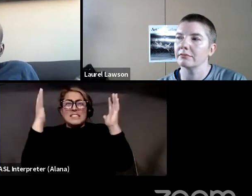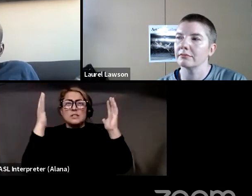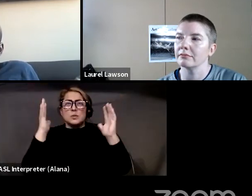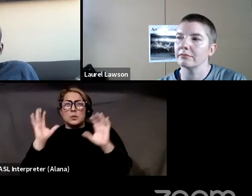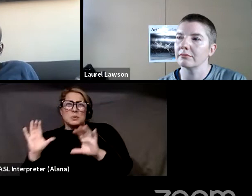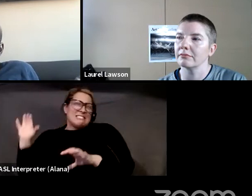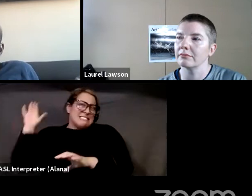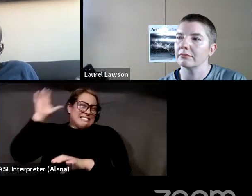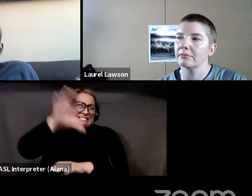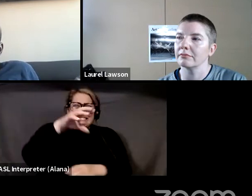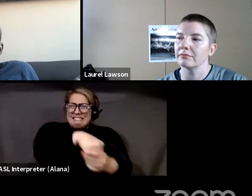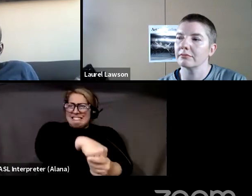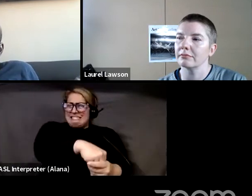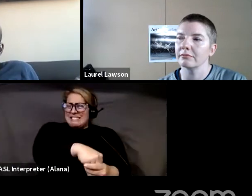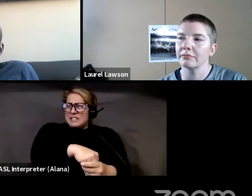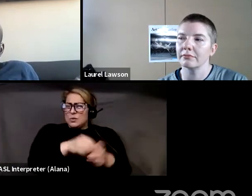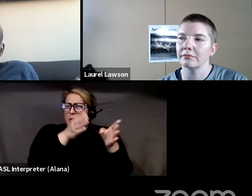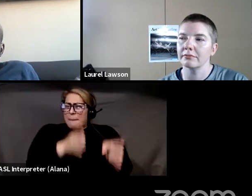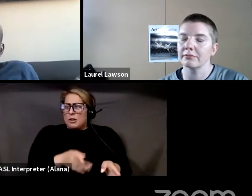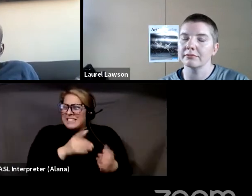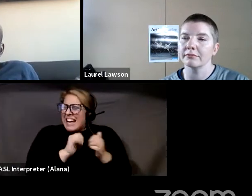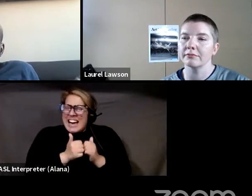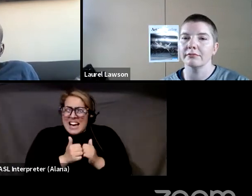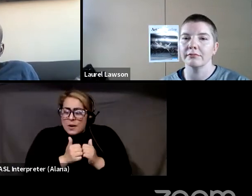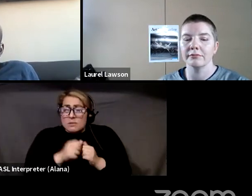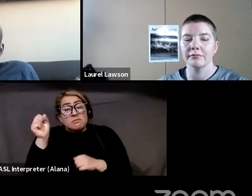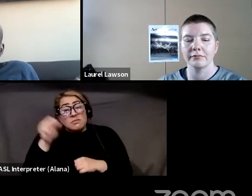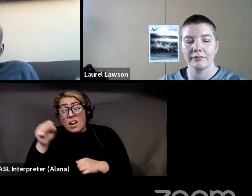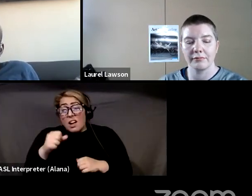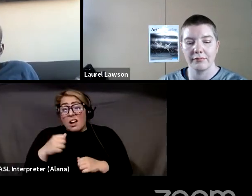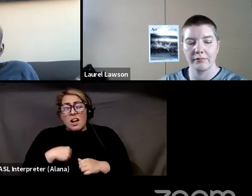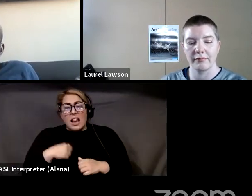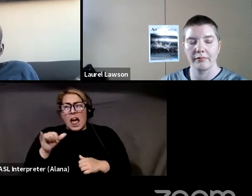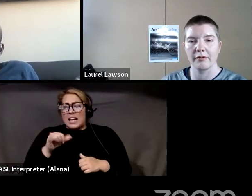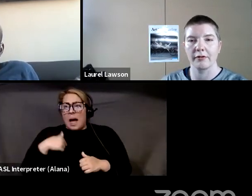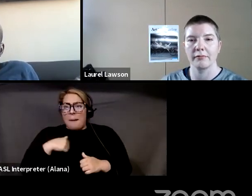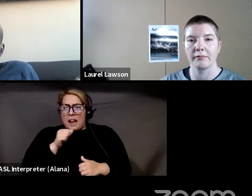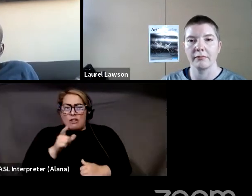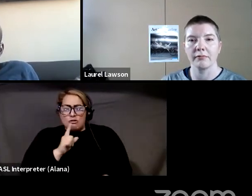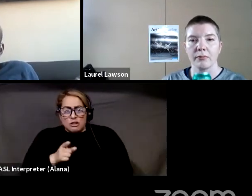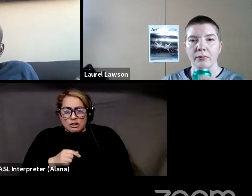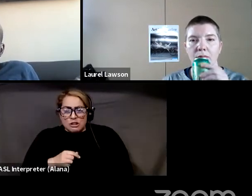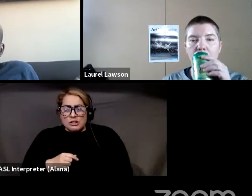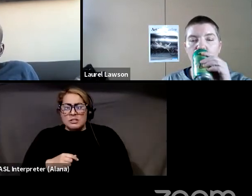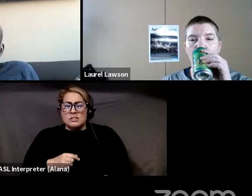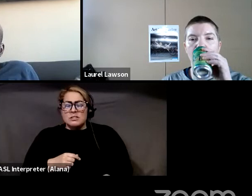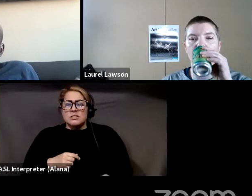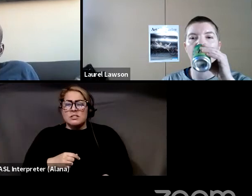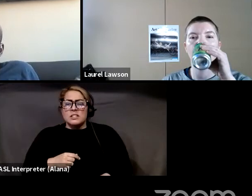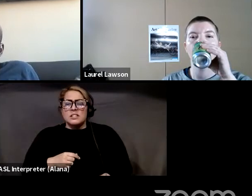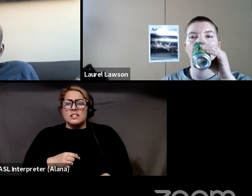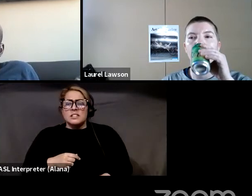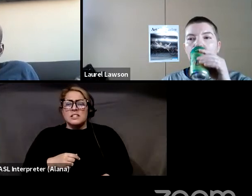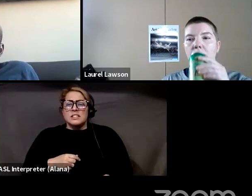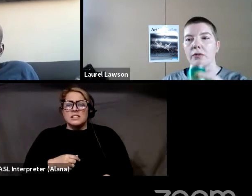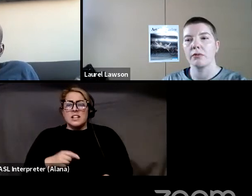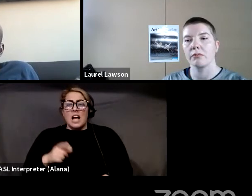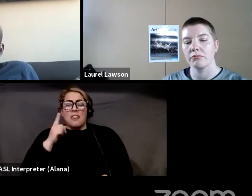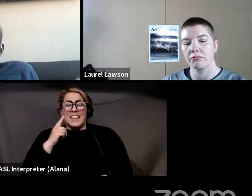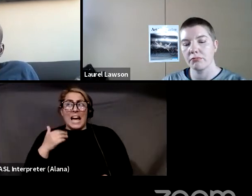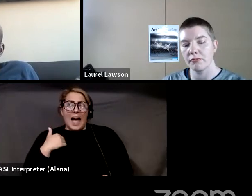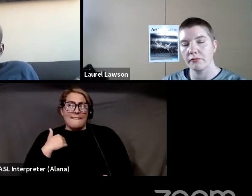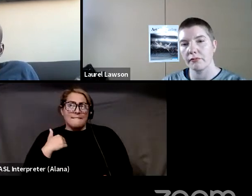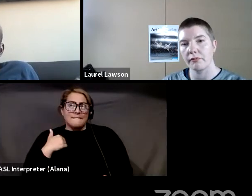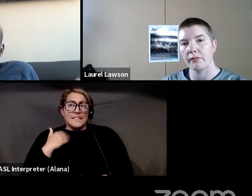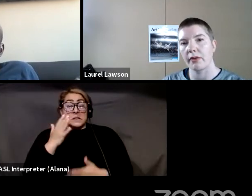And yeah, like I'm not sure. Like I think I have, you know, actions I'm